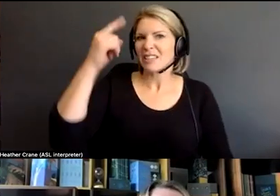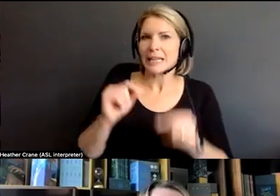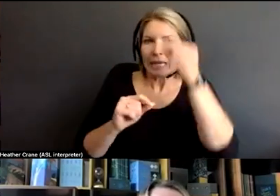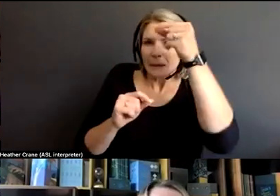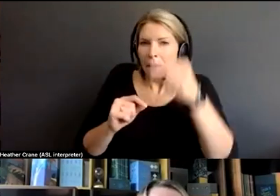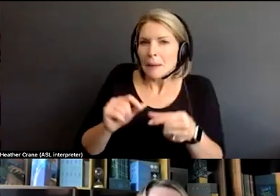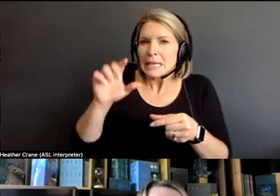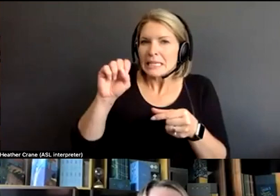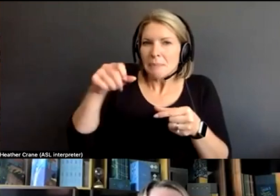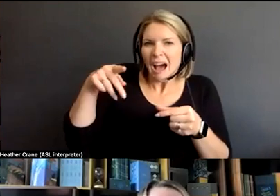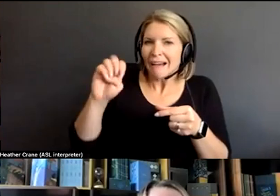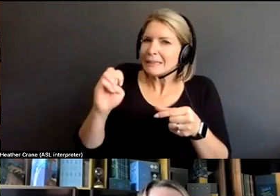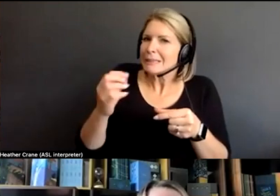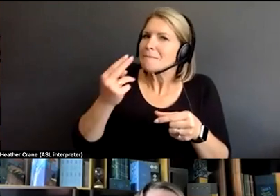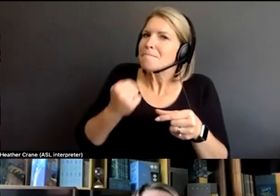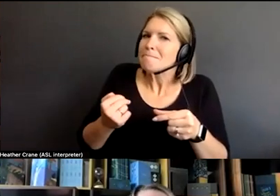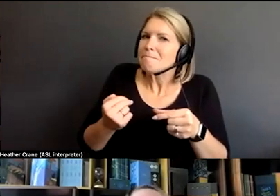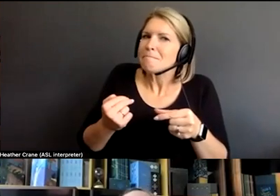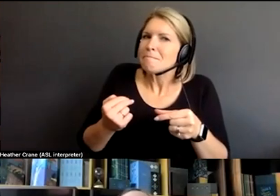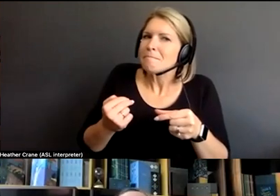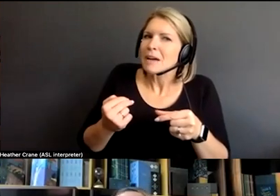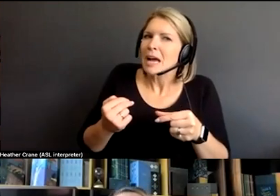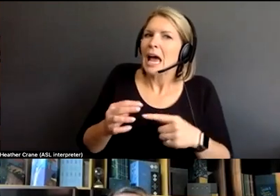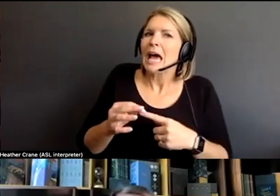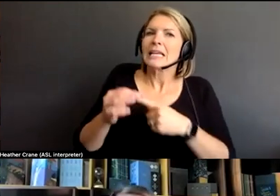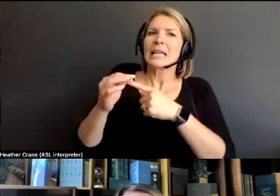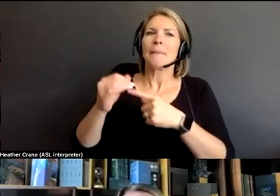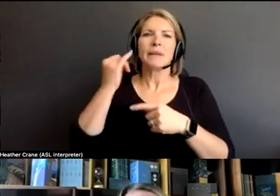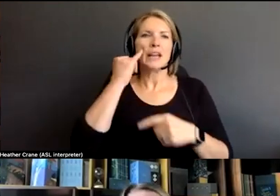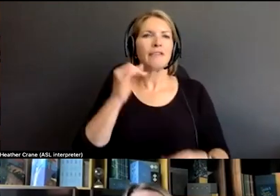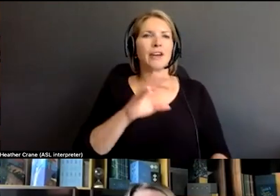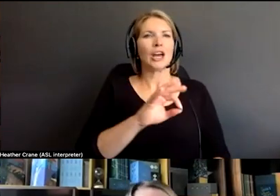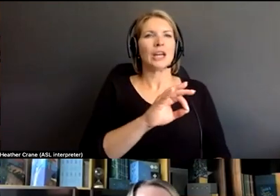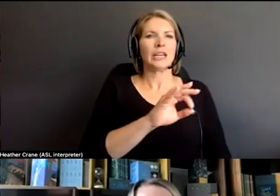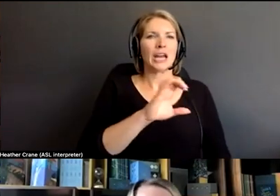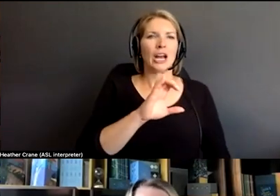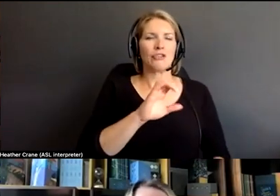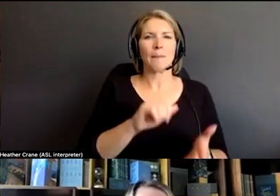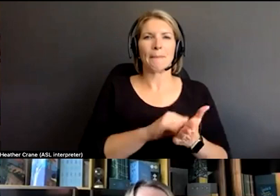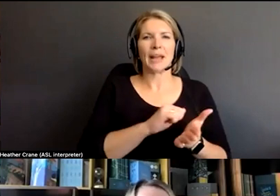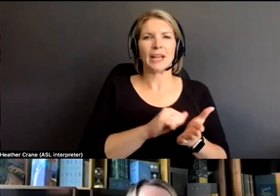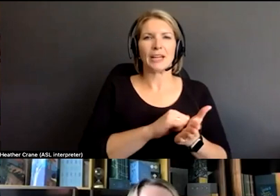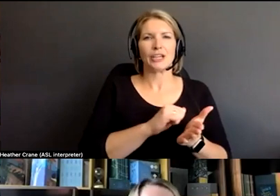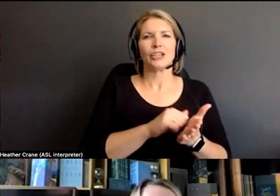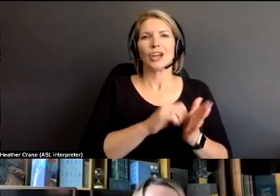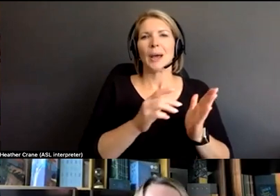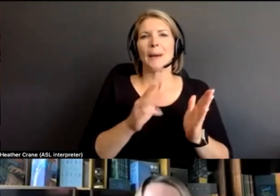Unless you're talking about like a 900 page biography of Vladimir Putin, which I have on my shelf right now. Jasmine, what about you?